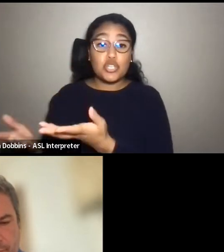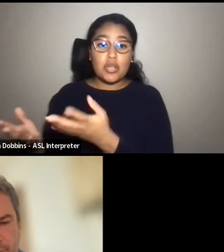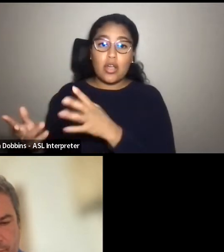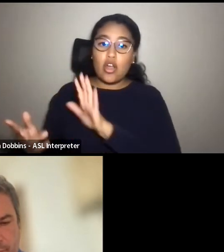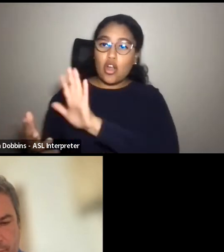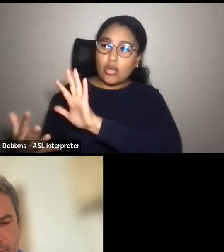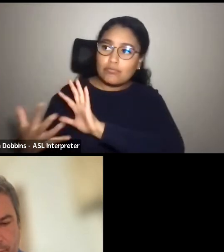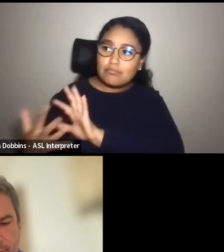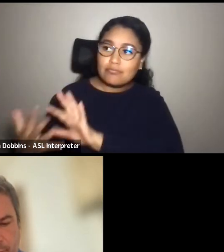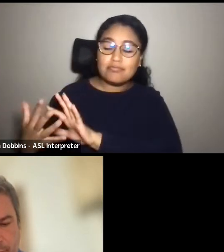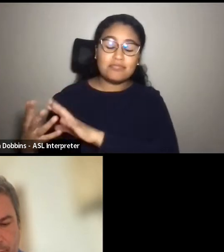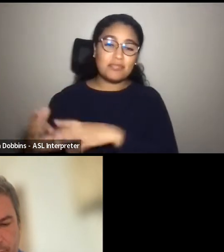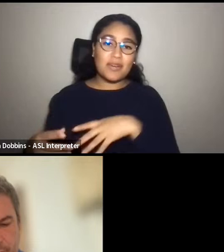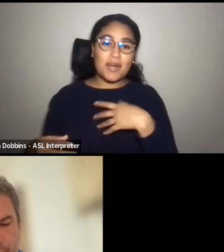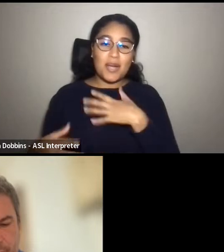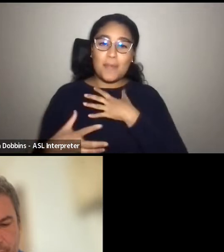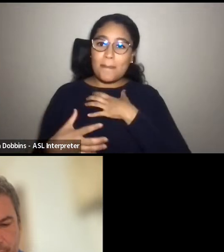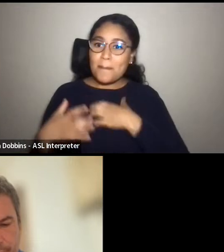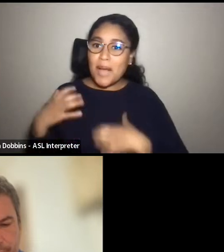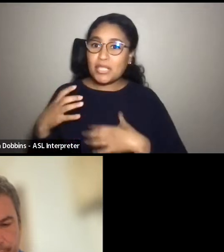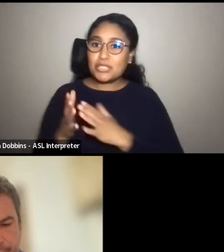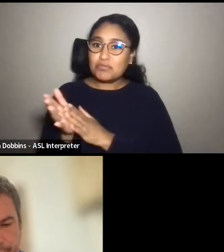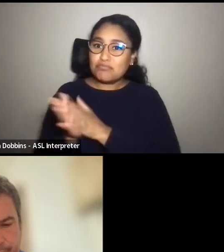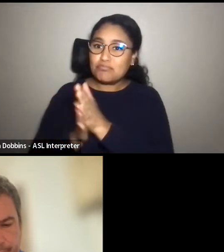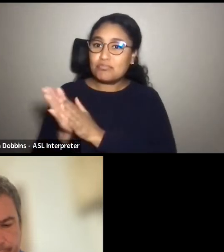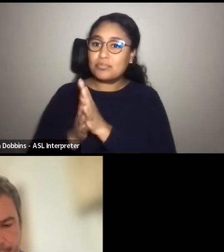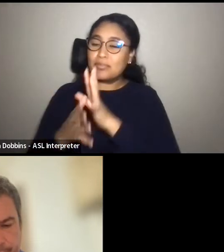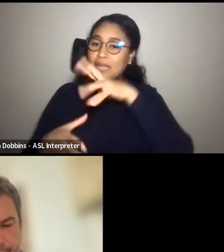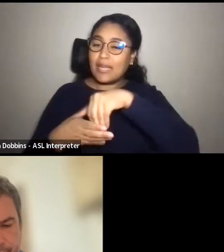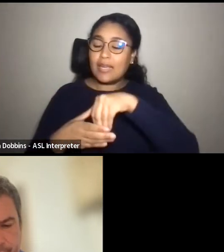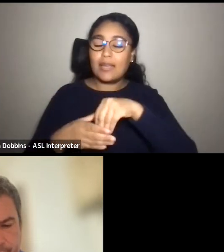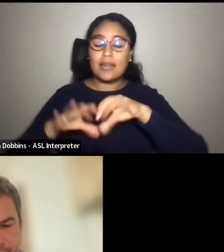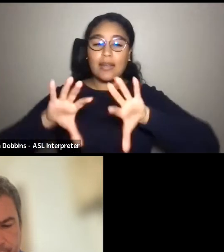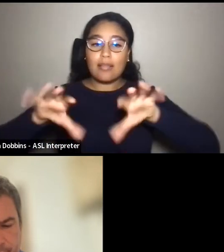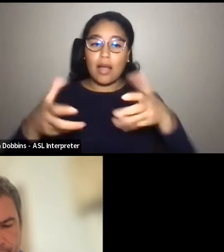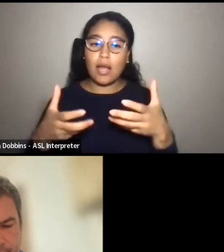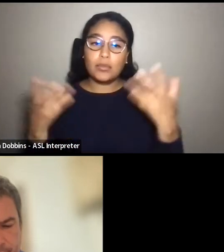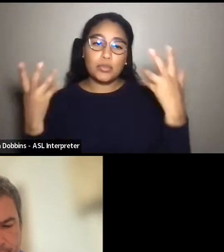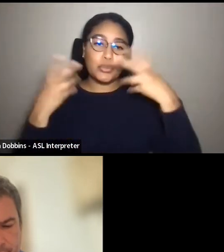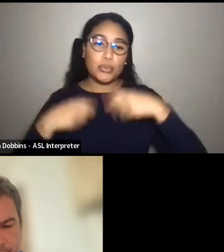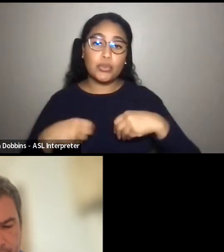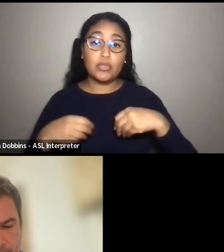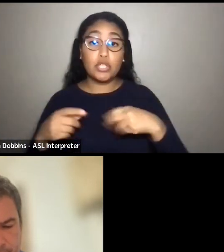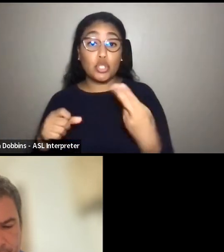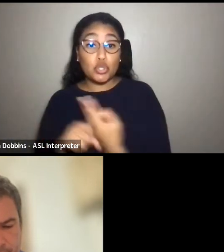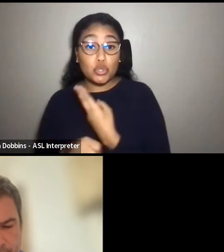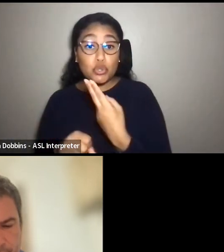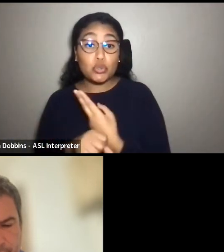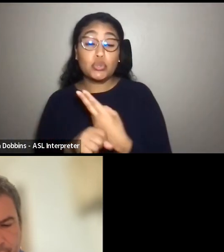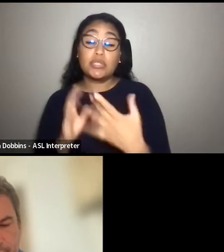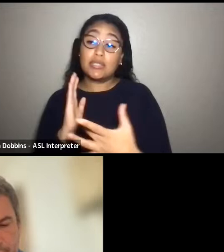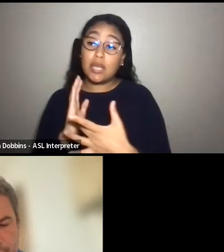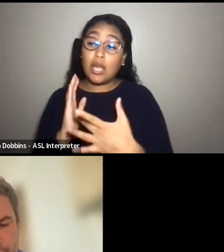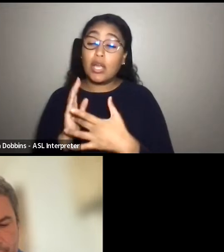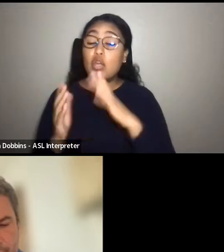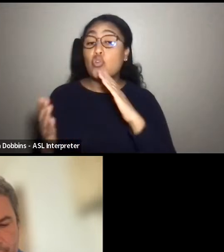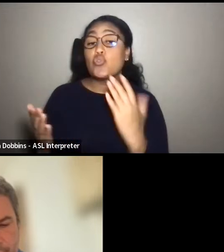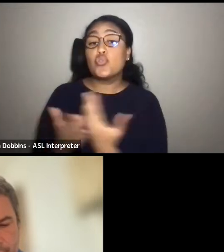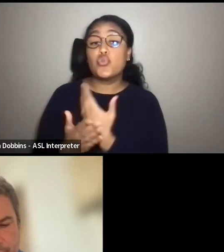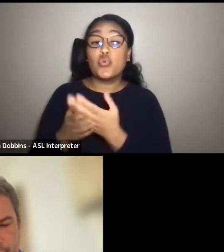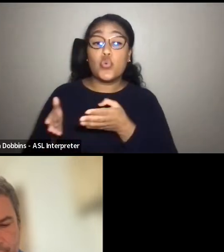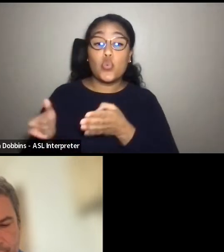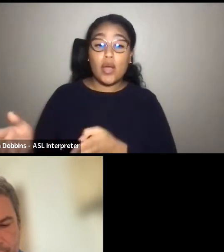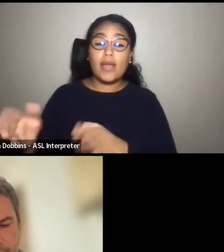and passion to her classroom that I've rarely seen. Using technology in a new and engaging way, making